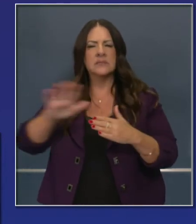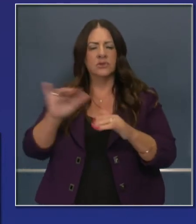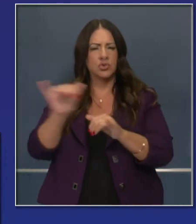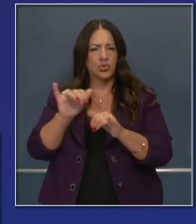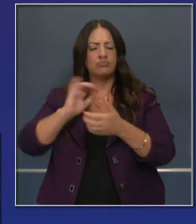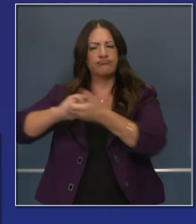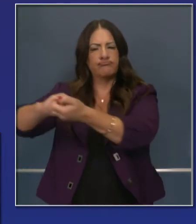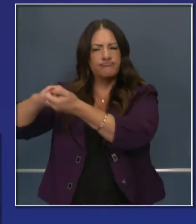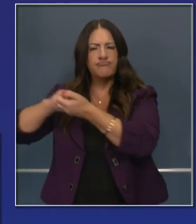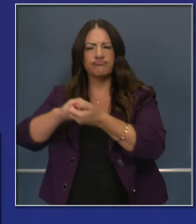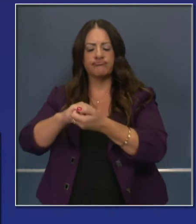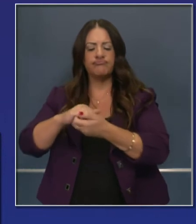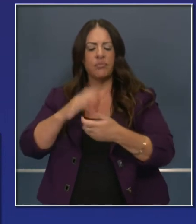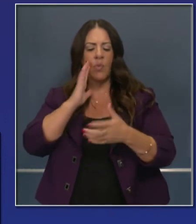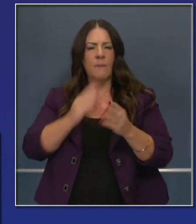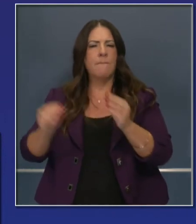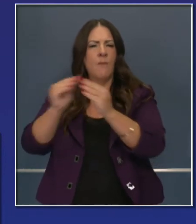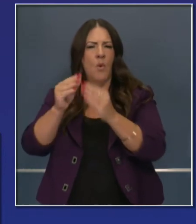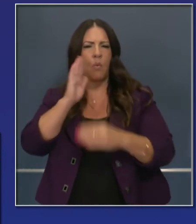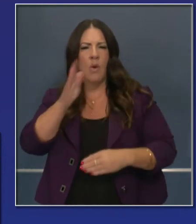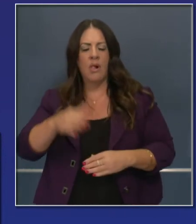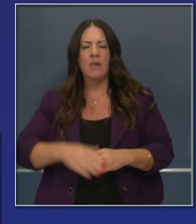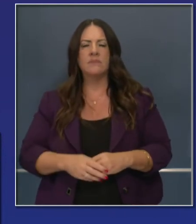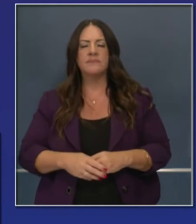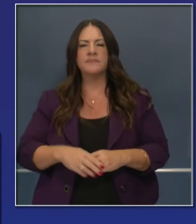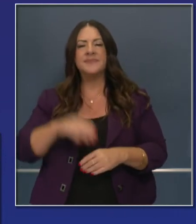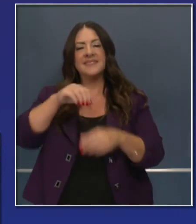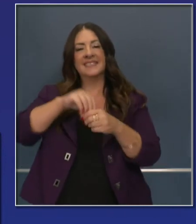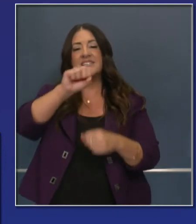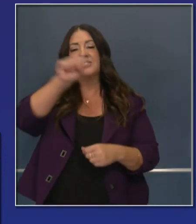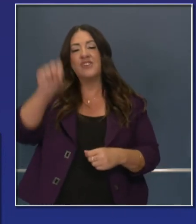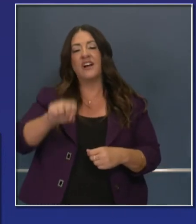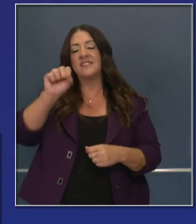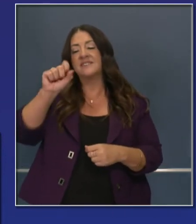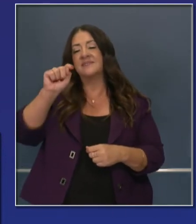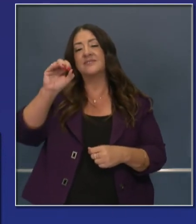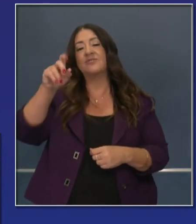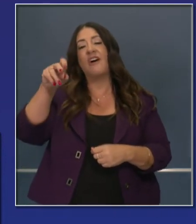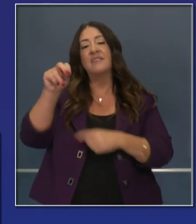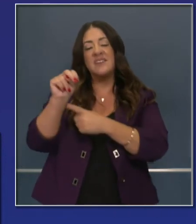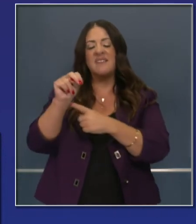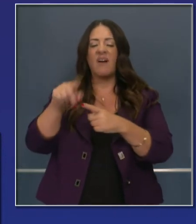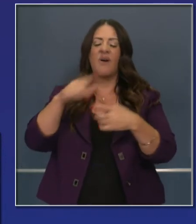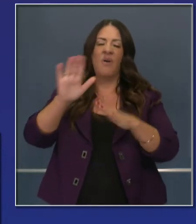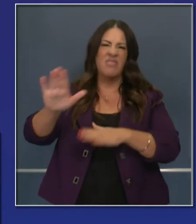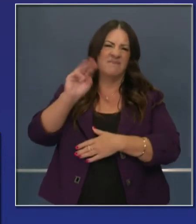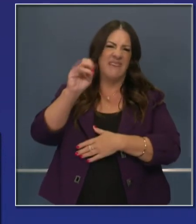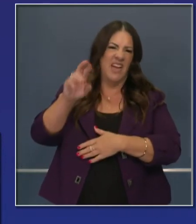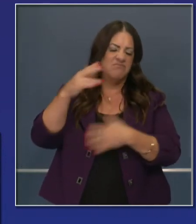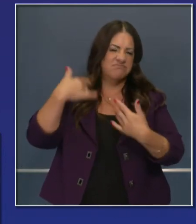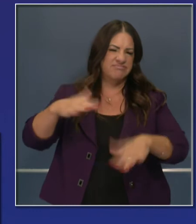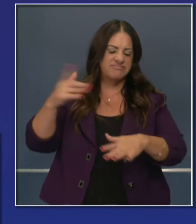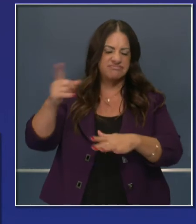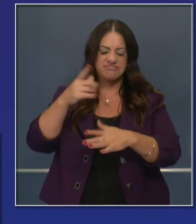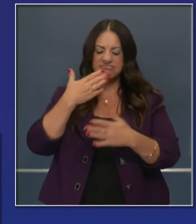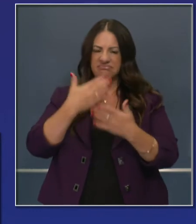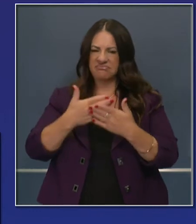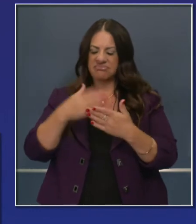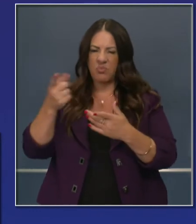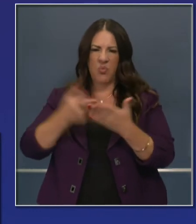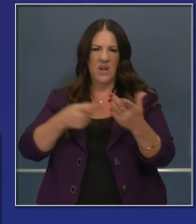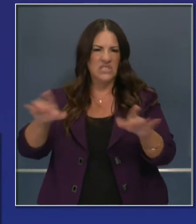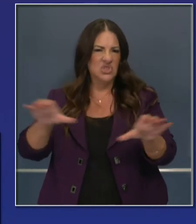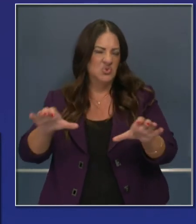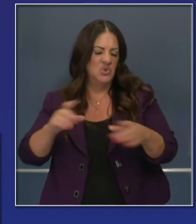well. Stockton, I want to thank Mayor Tubbs. He's been very, very innovative in his approach to addressing homelessness in